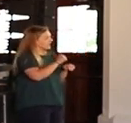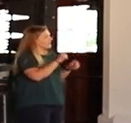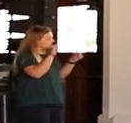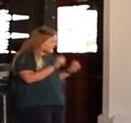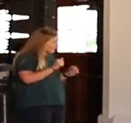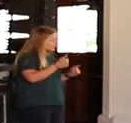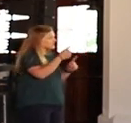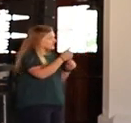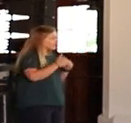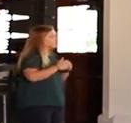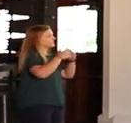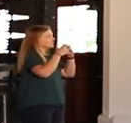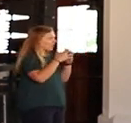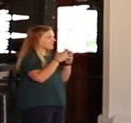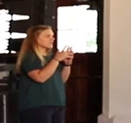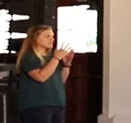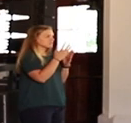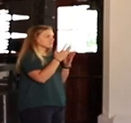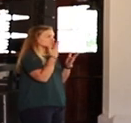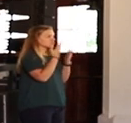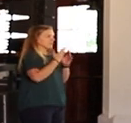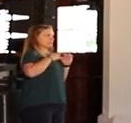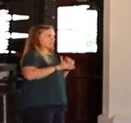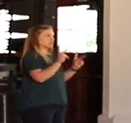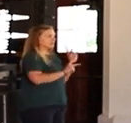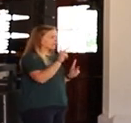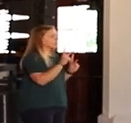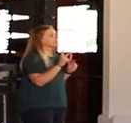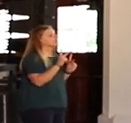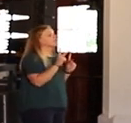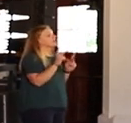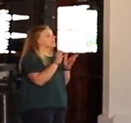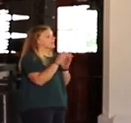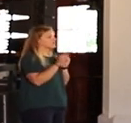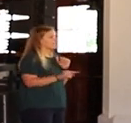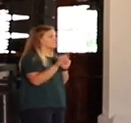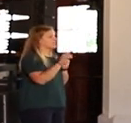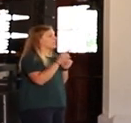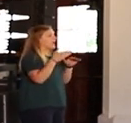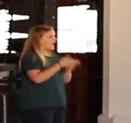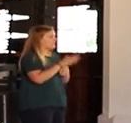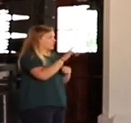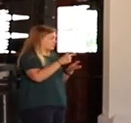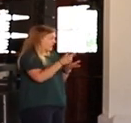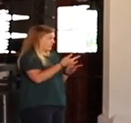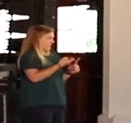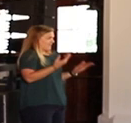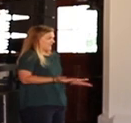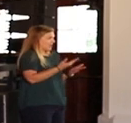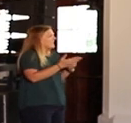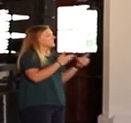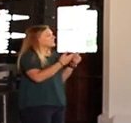capable, self-starting, resourceful people. And that will describe you on the other side of your Agnes Scott education, no